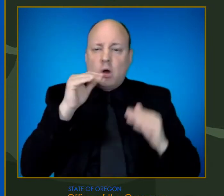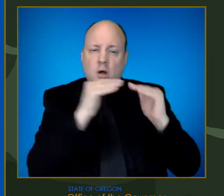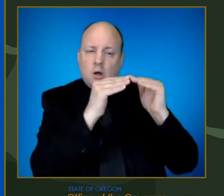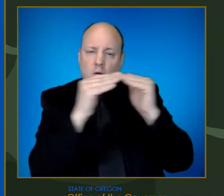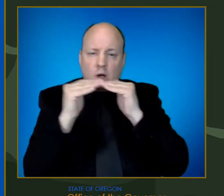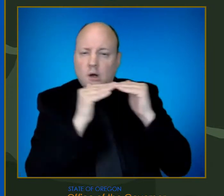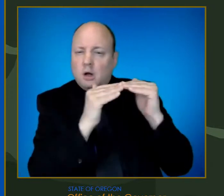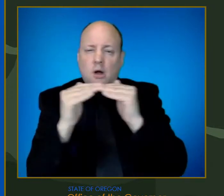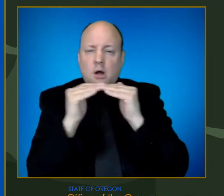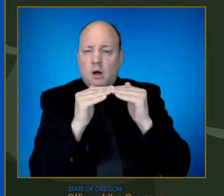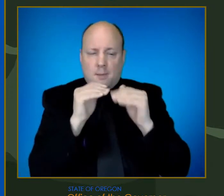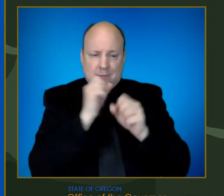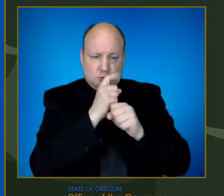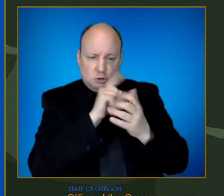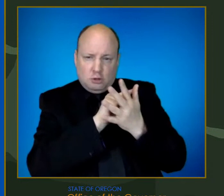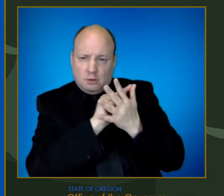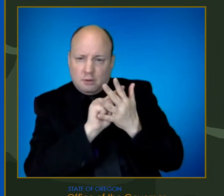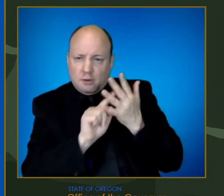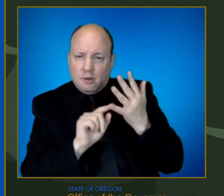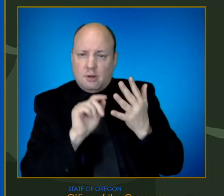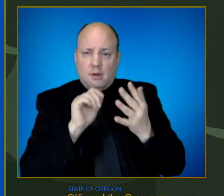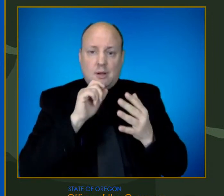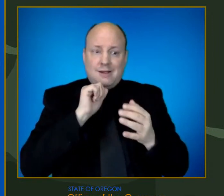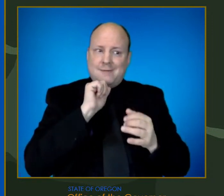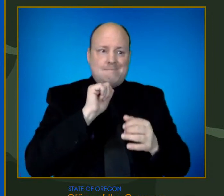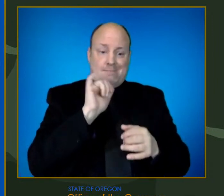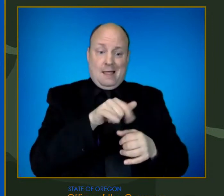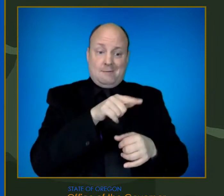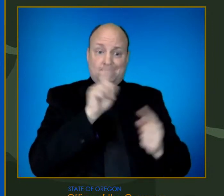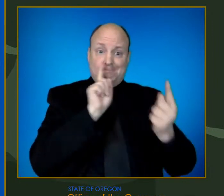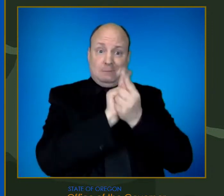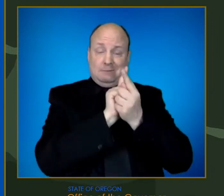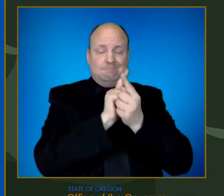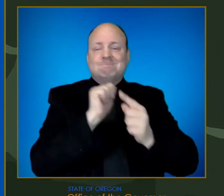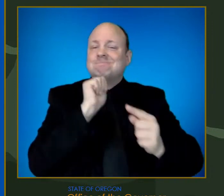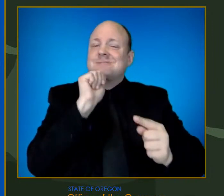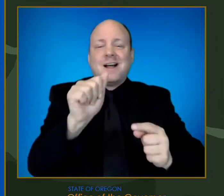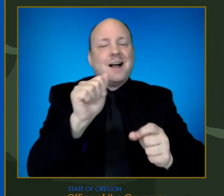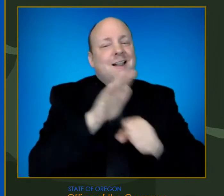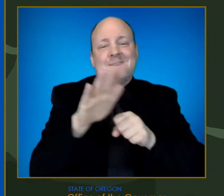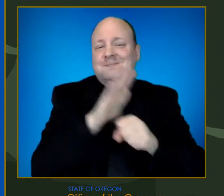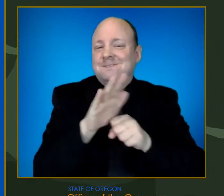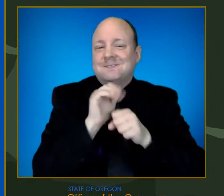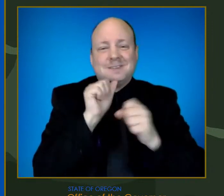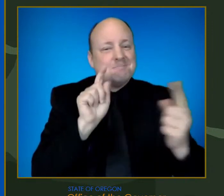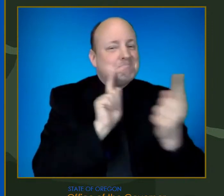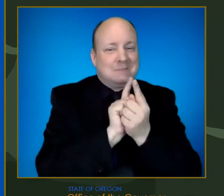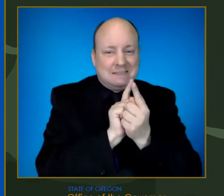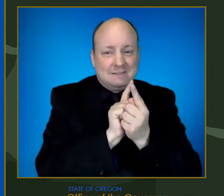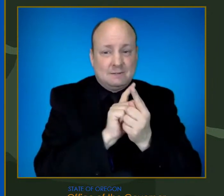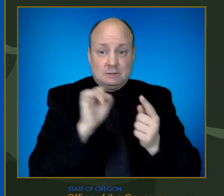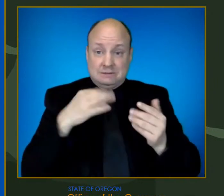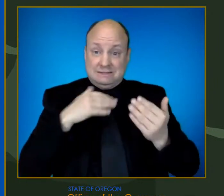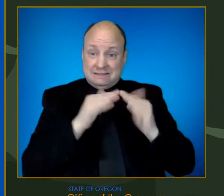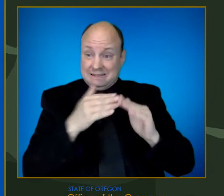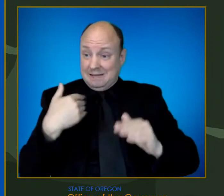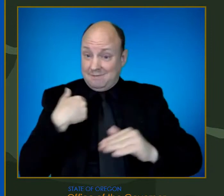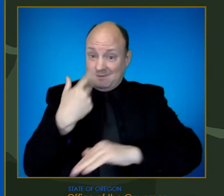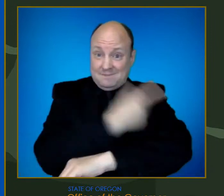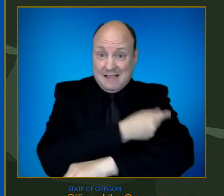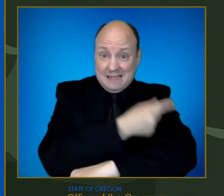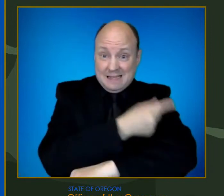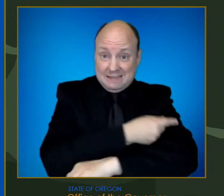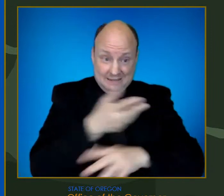have not been enough. The under-vaccination of the Latino community continues to be a profound shortcoming in our state COVID-19